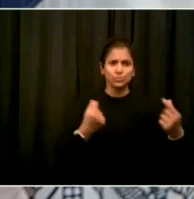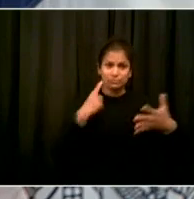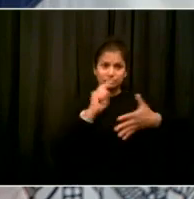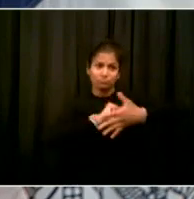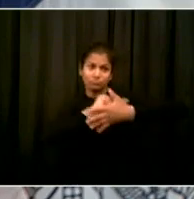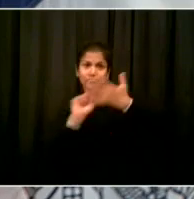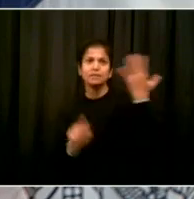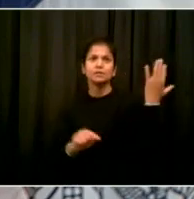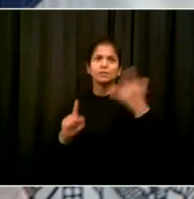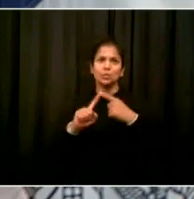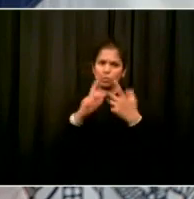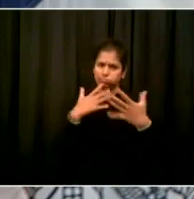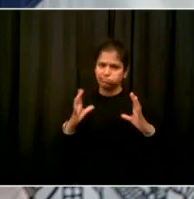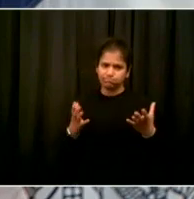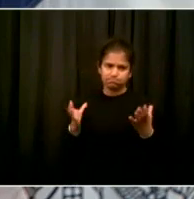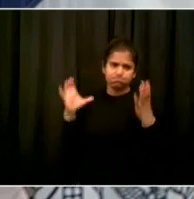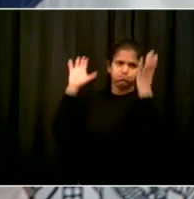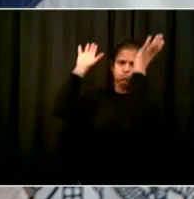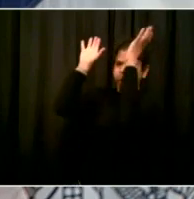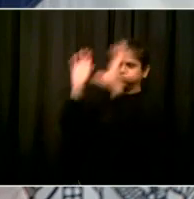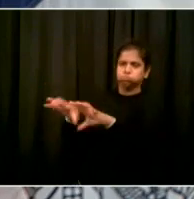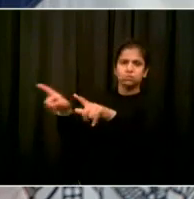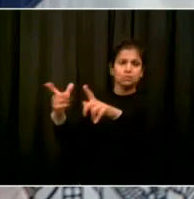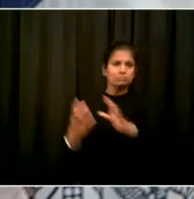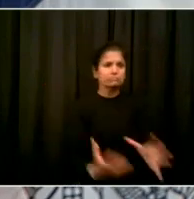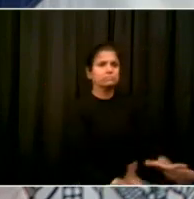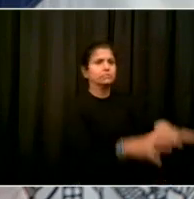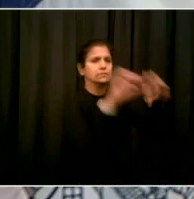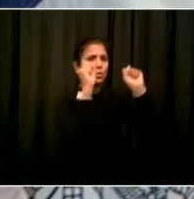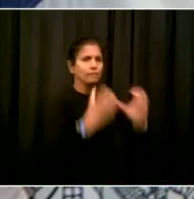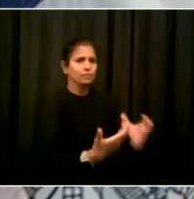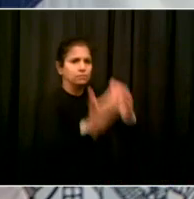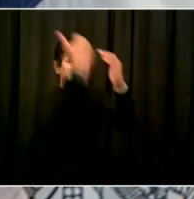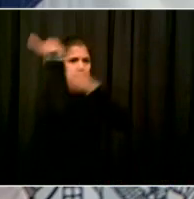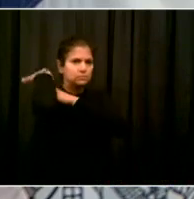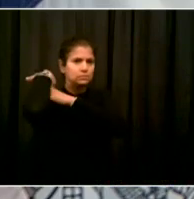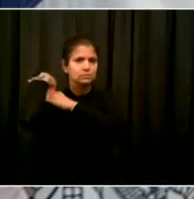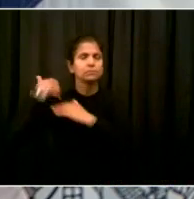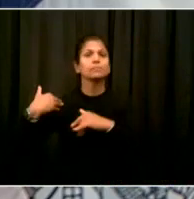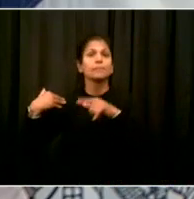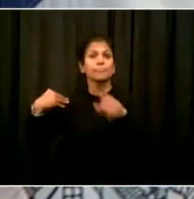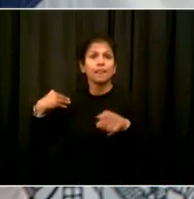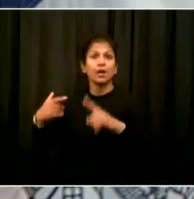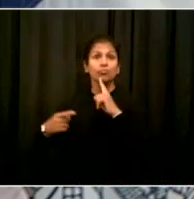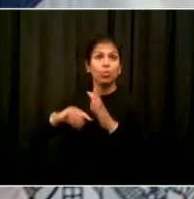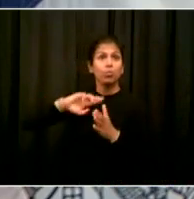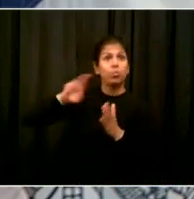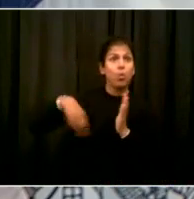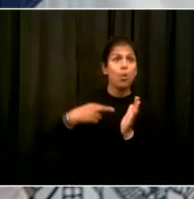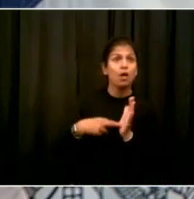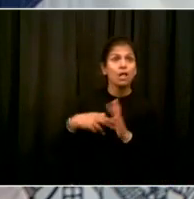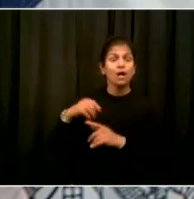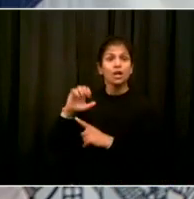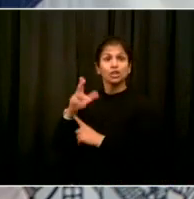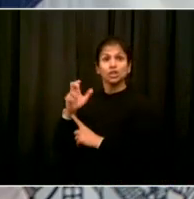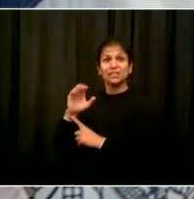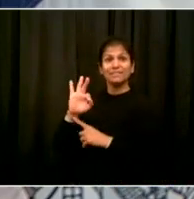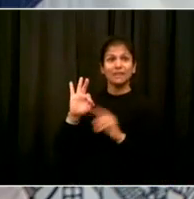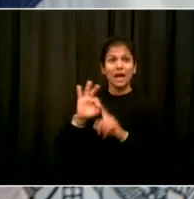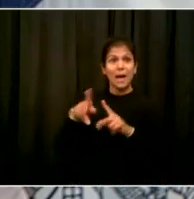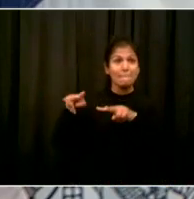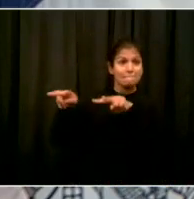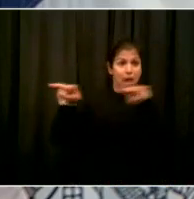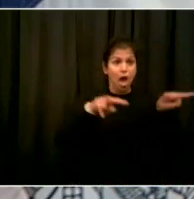As Chief of Patrol, it's a fact everyone should know, as Chief of Patrol of the NYPD, Chief Holmes will have direct leadership over